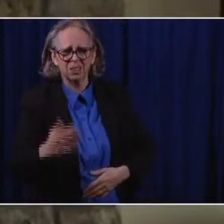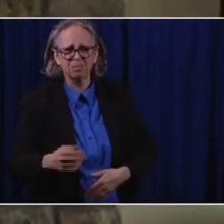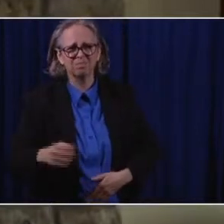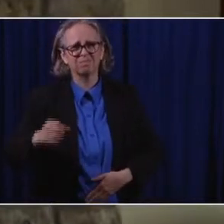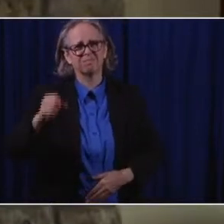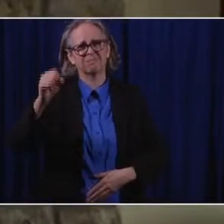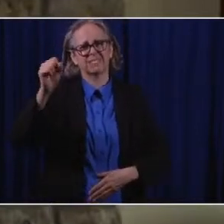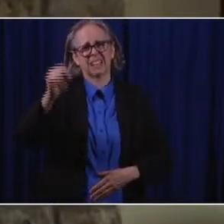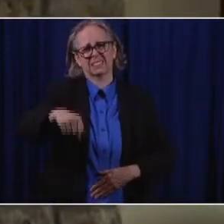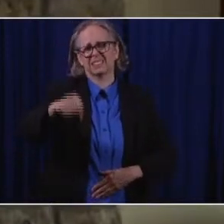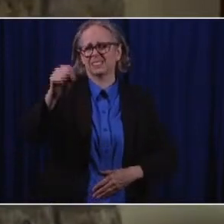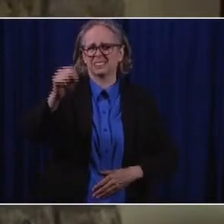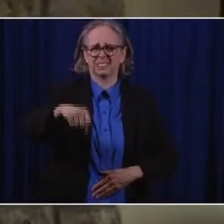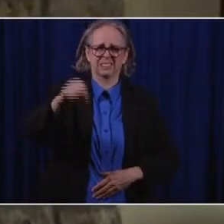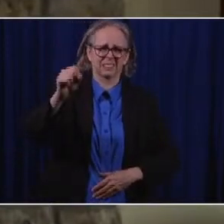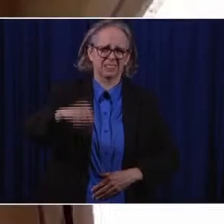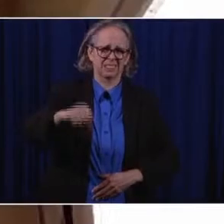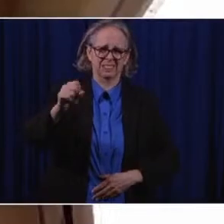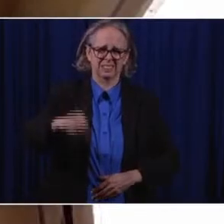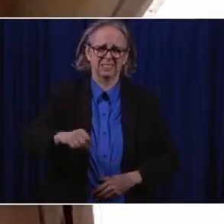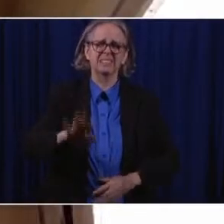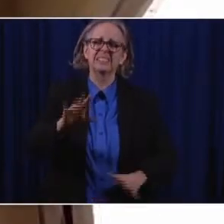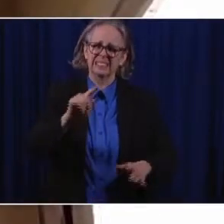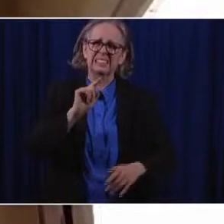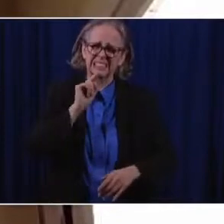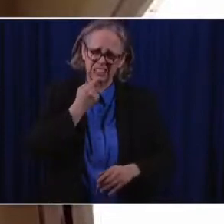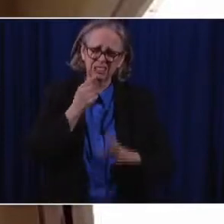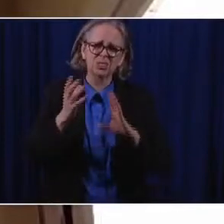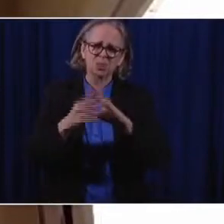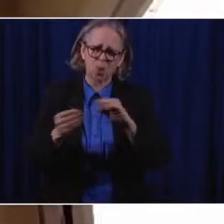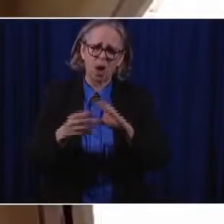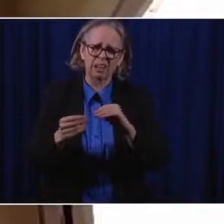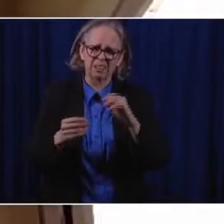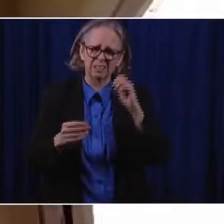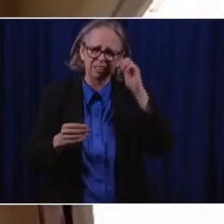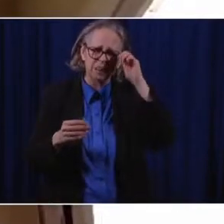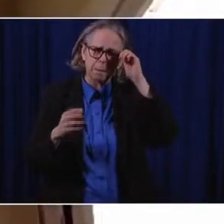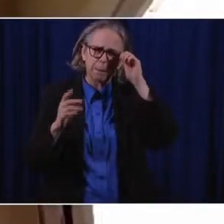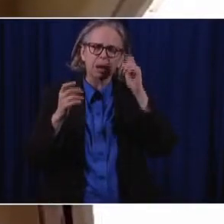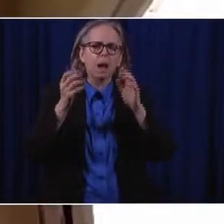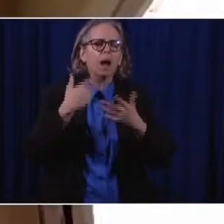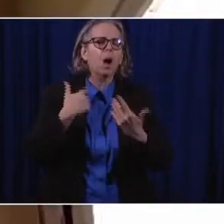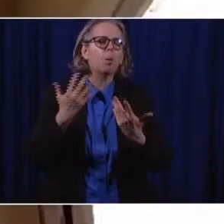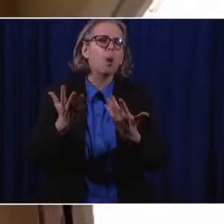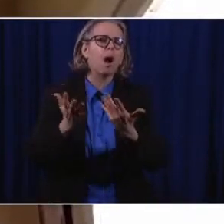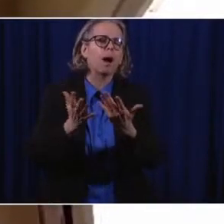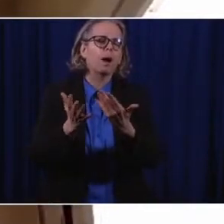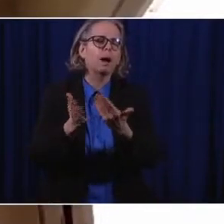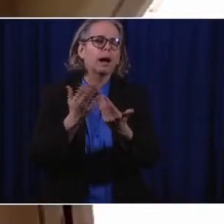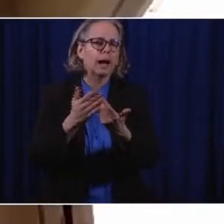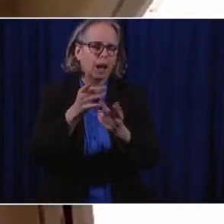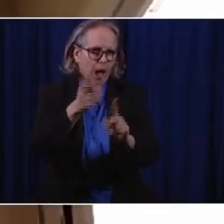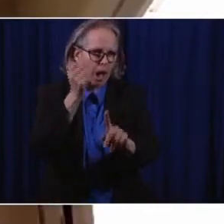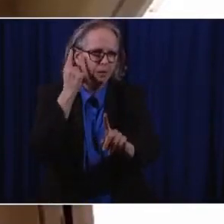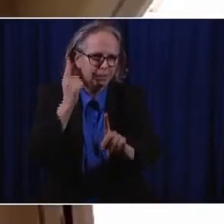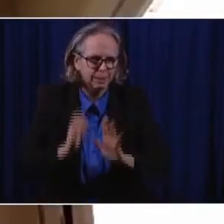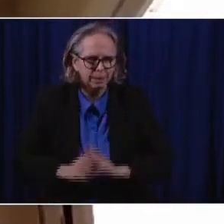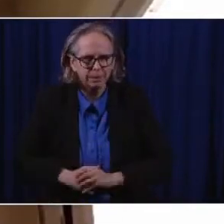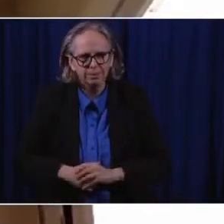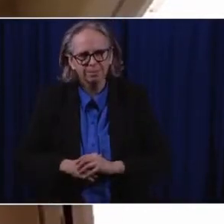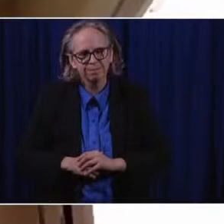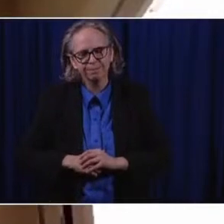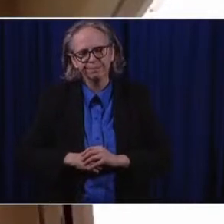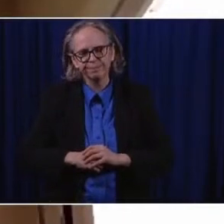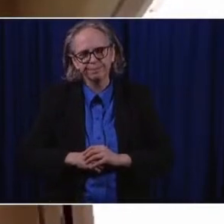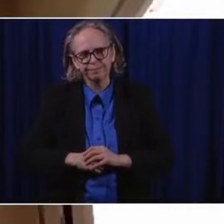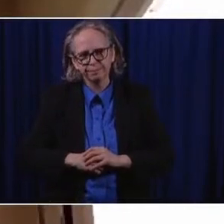although very serious story. The issue with this virus is when we get close to each other,